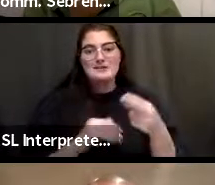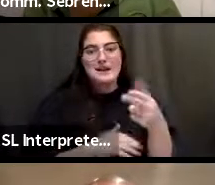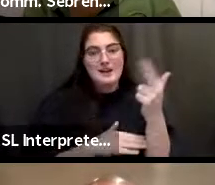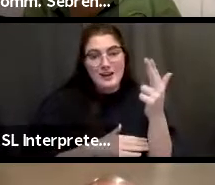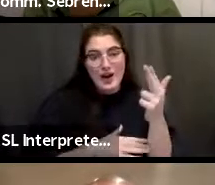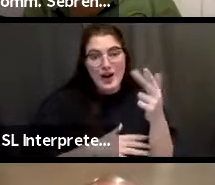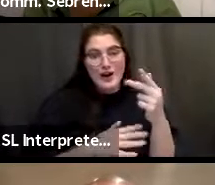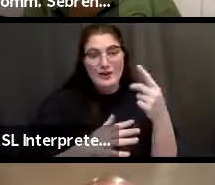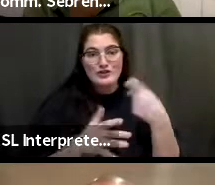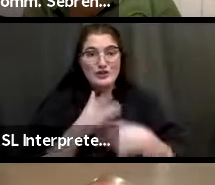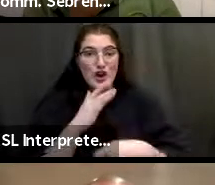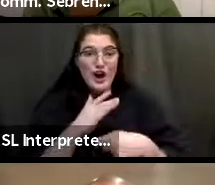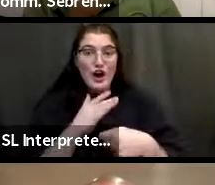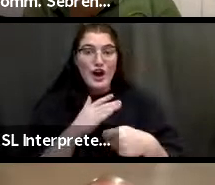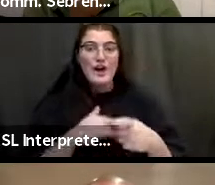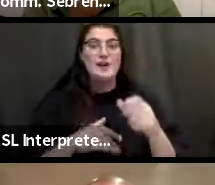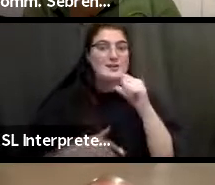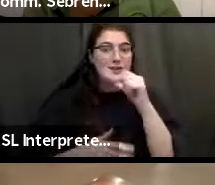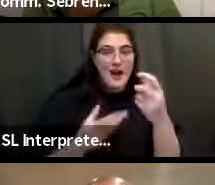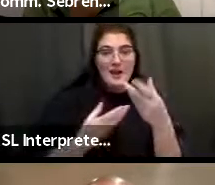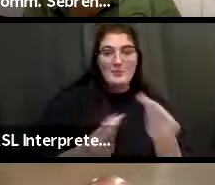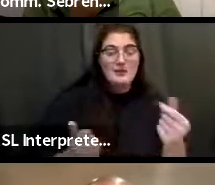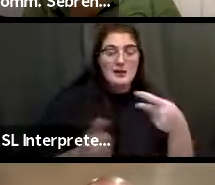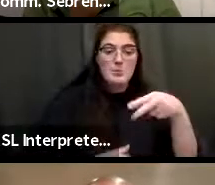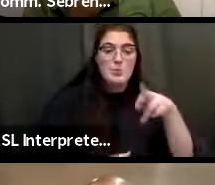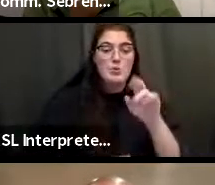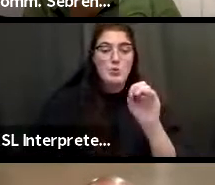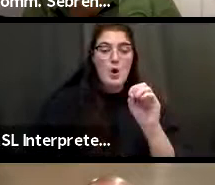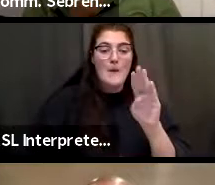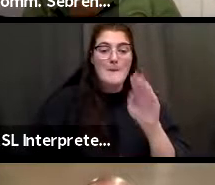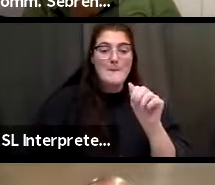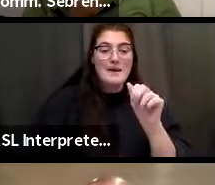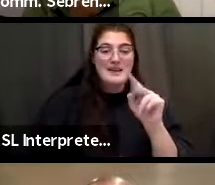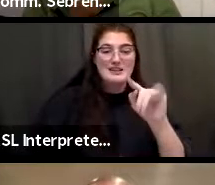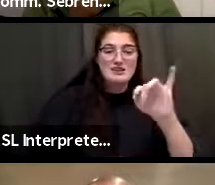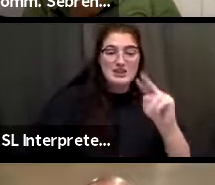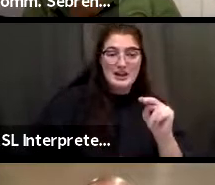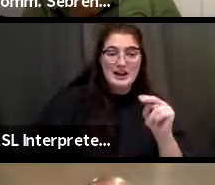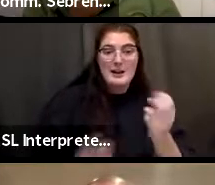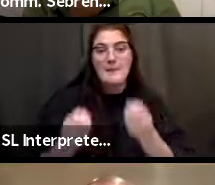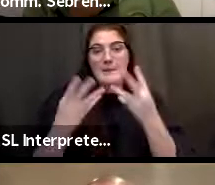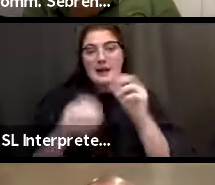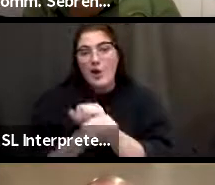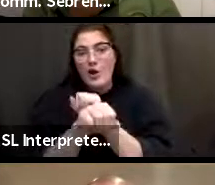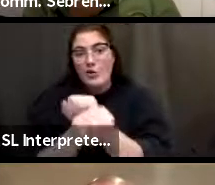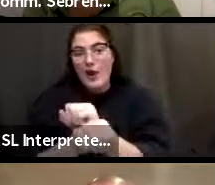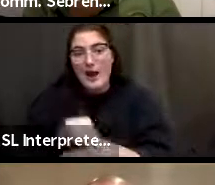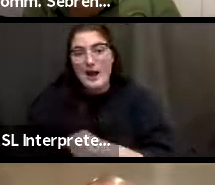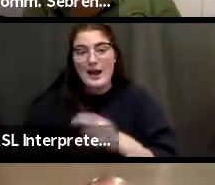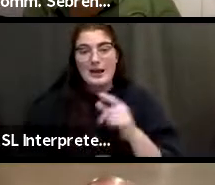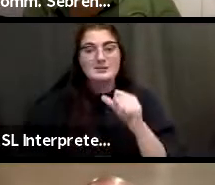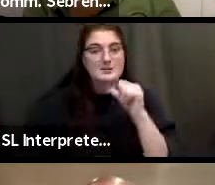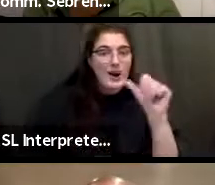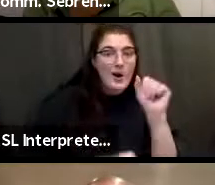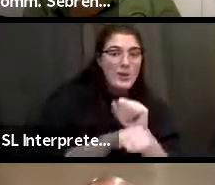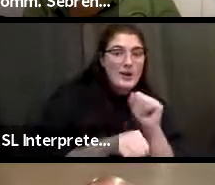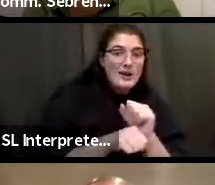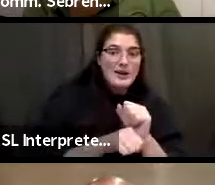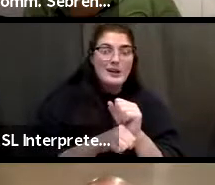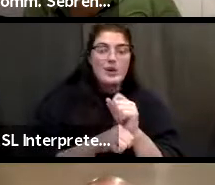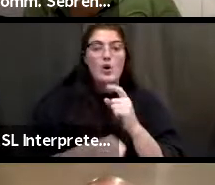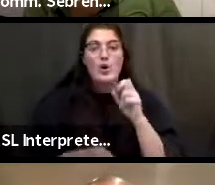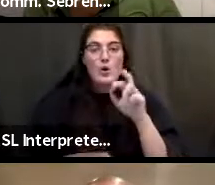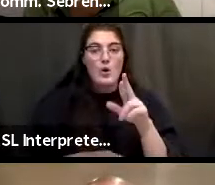of probation, multiple arrests, or unemployed or a victim of violence. We have not